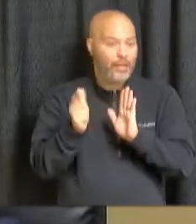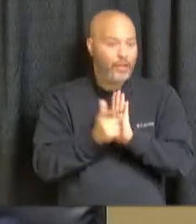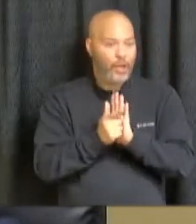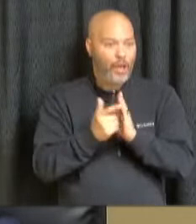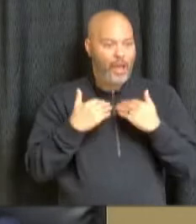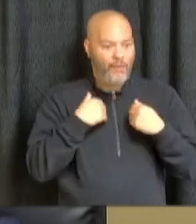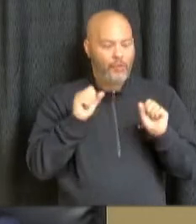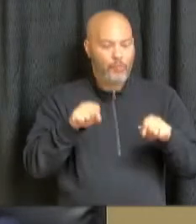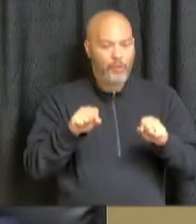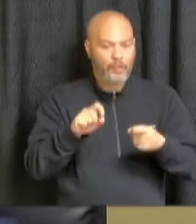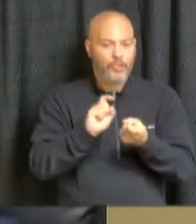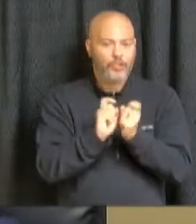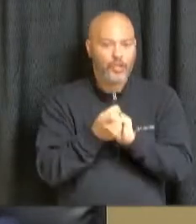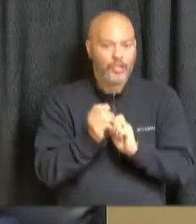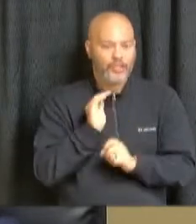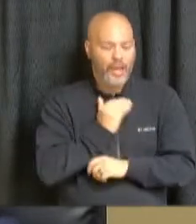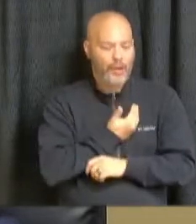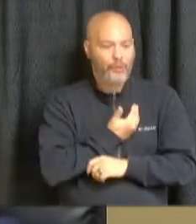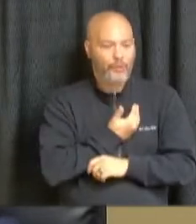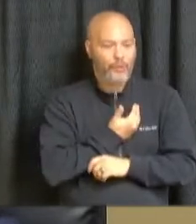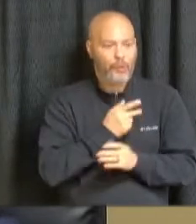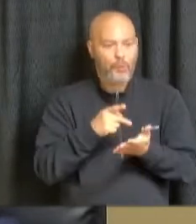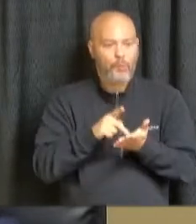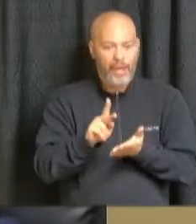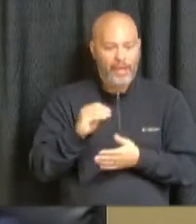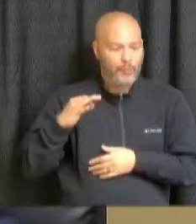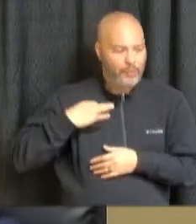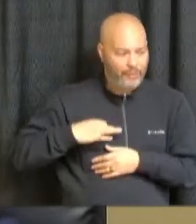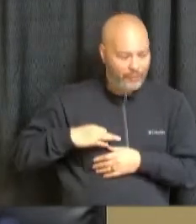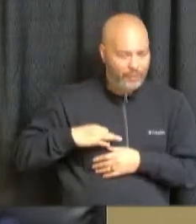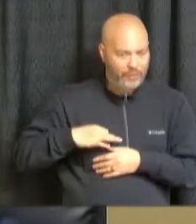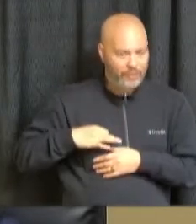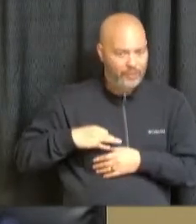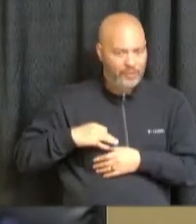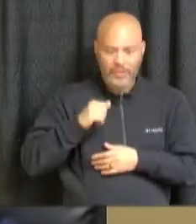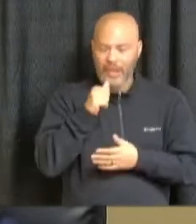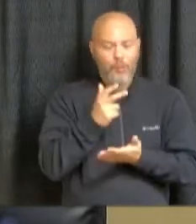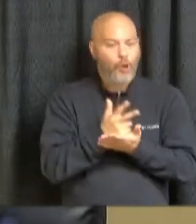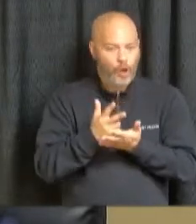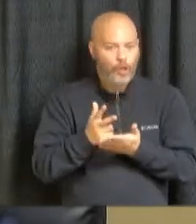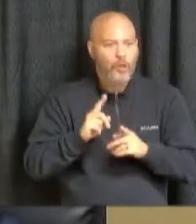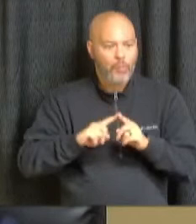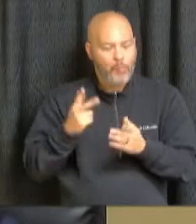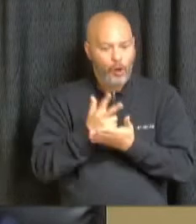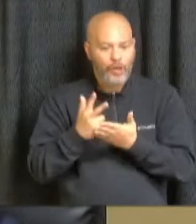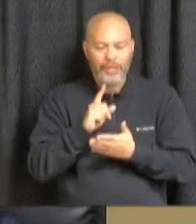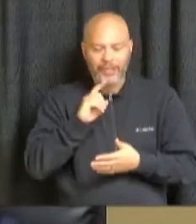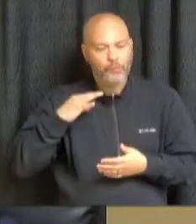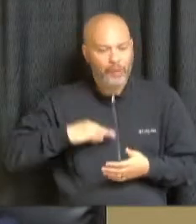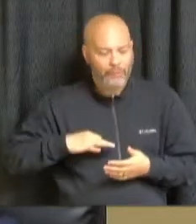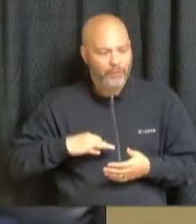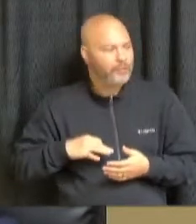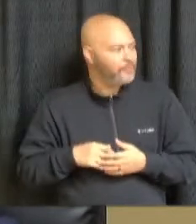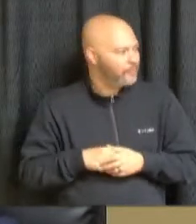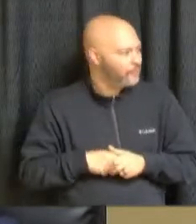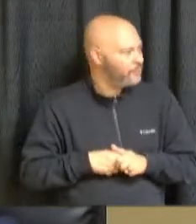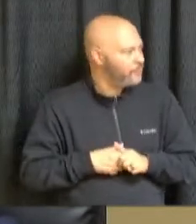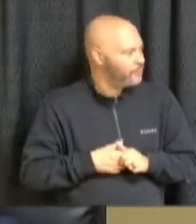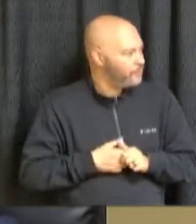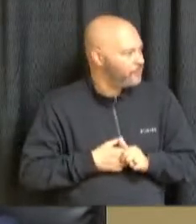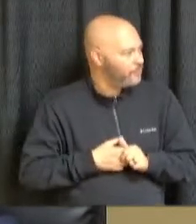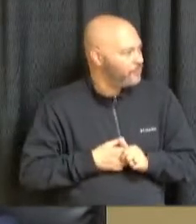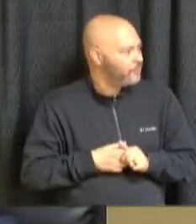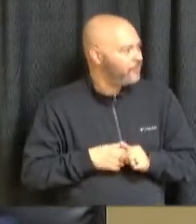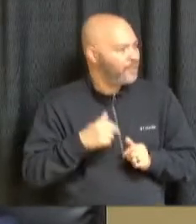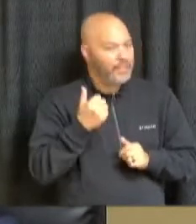have the ability to change our pay and benefits, not necessarily parking, but parking is a benefit. Okay. All right.